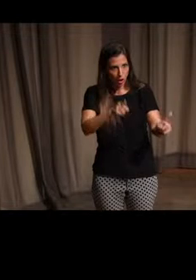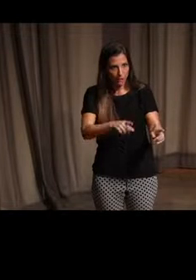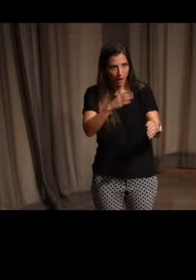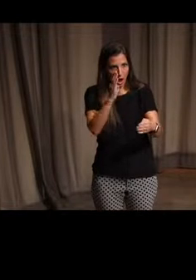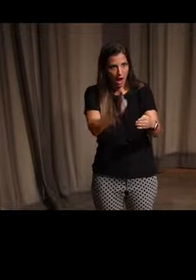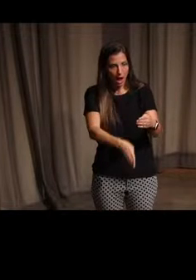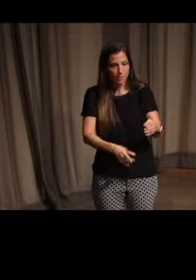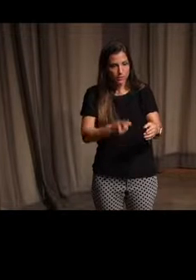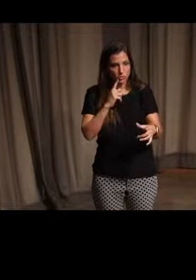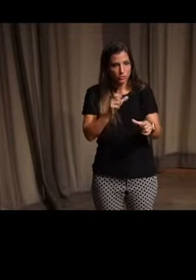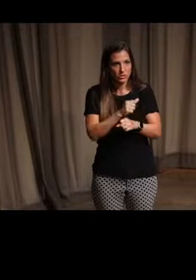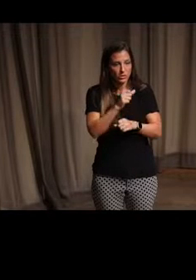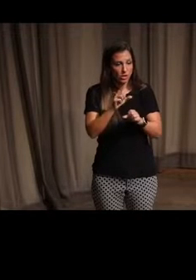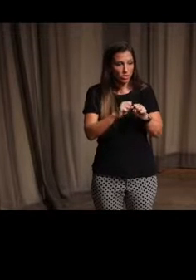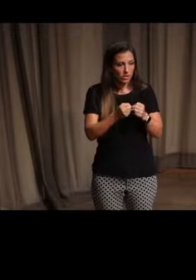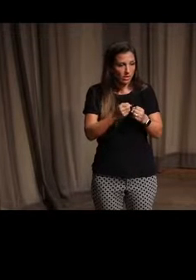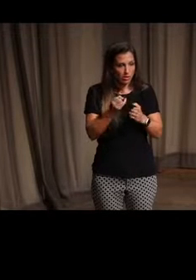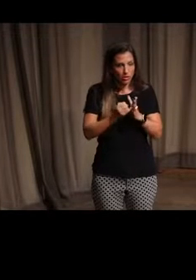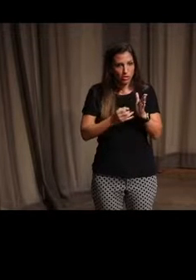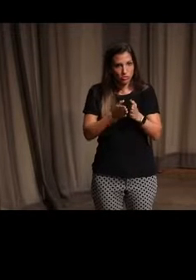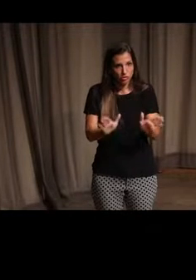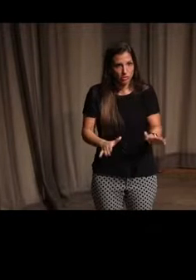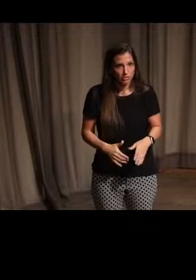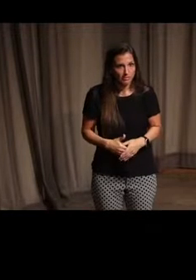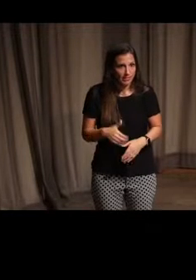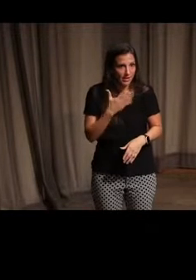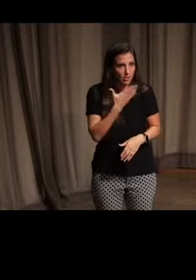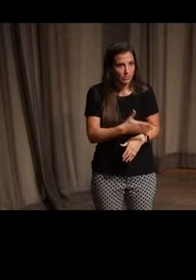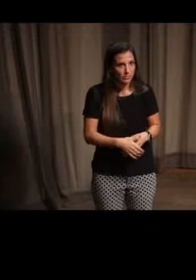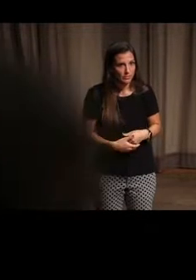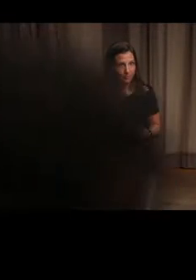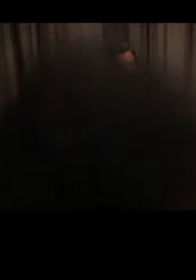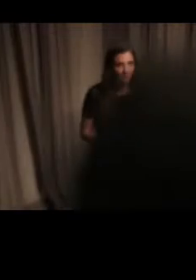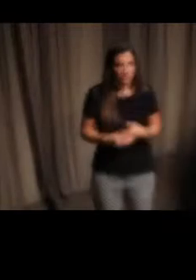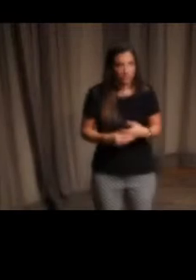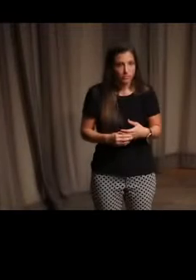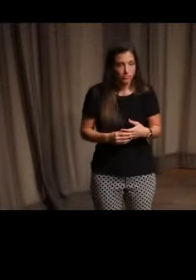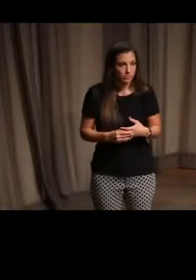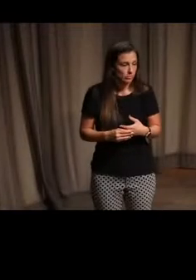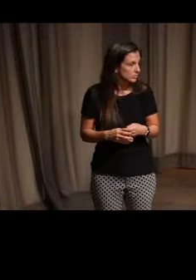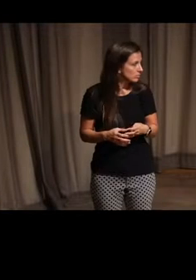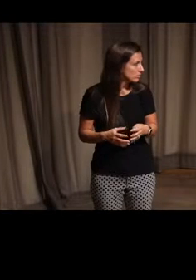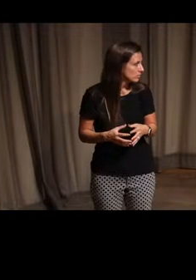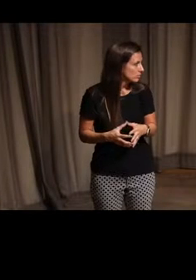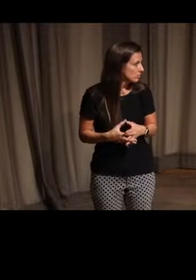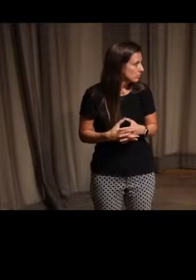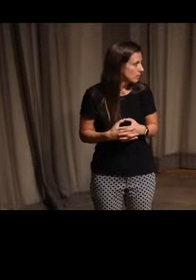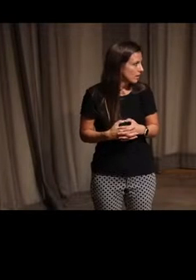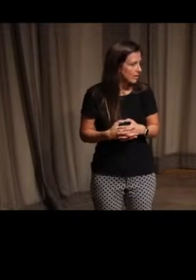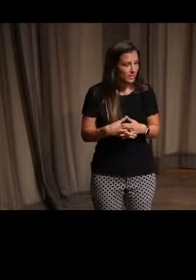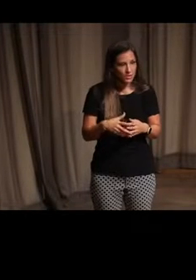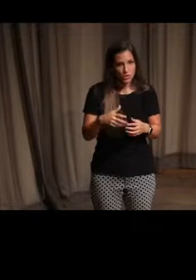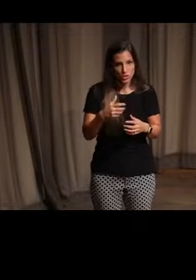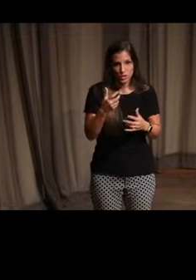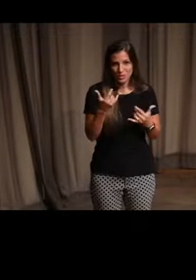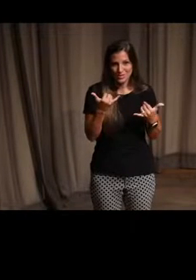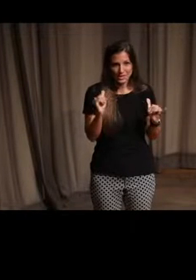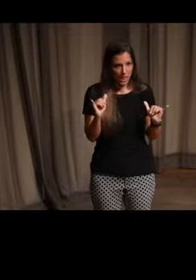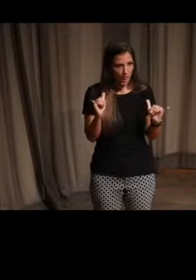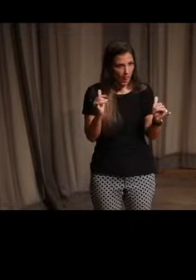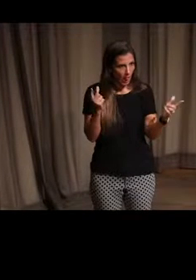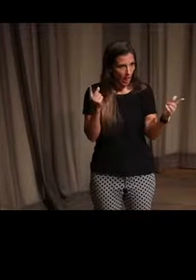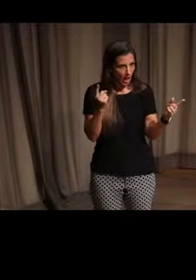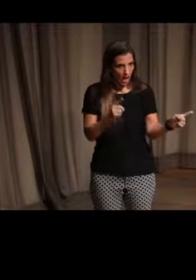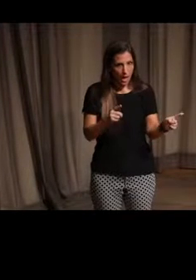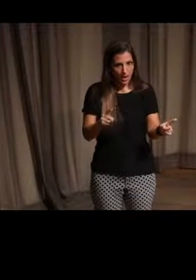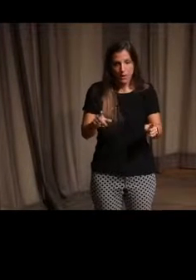society, in art, and in general. Thank you. Wow, I mean, it's so still in flux.